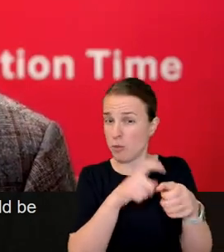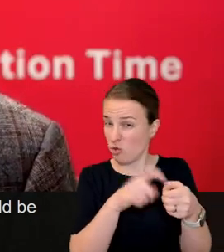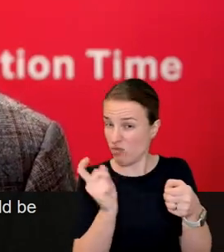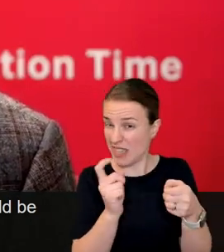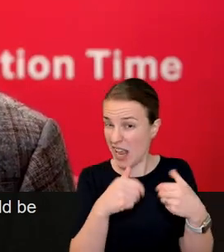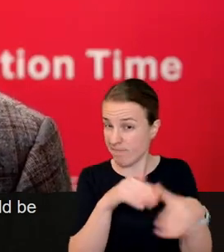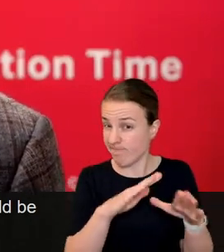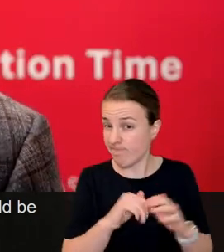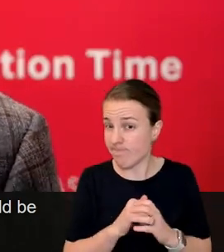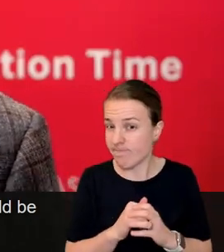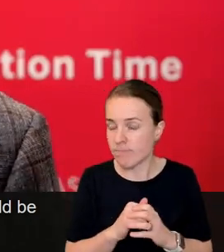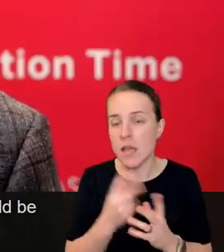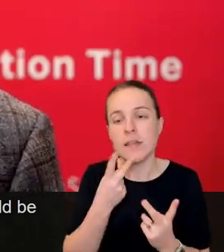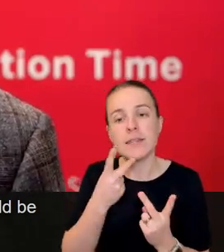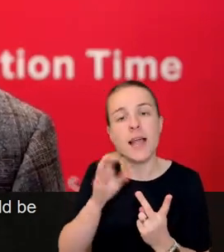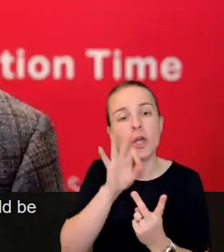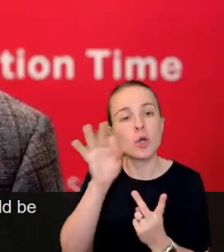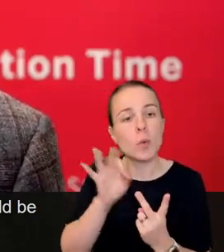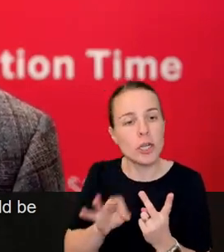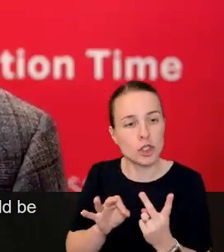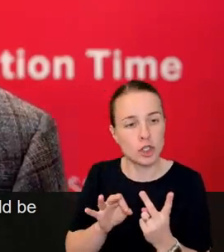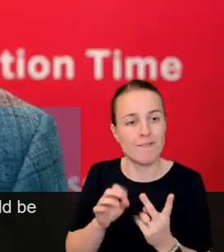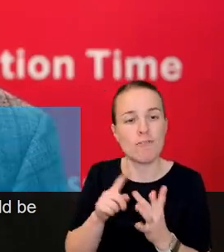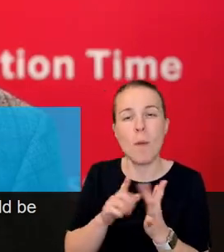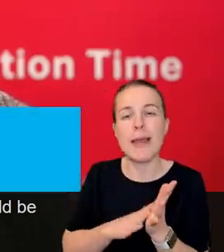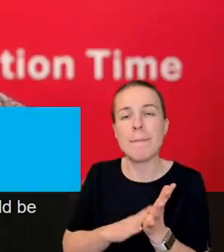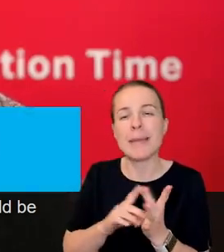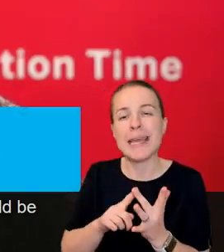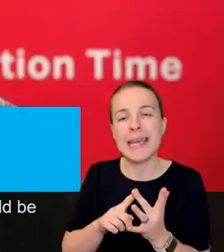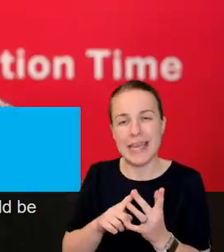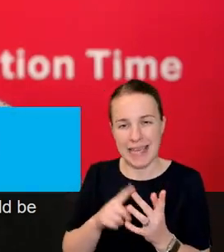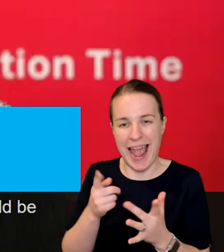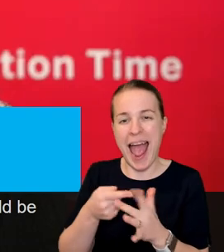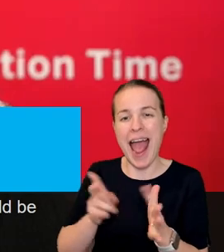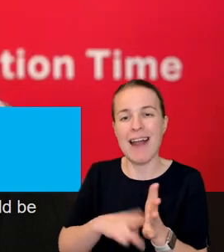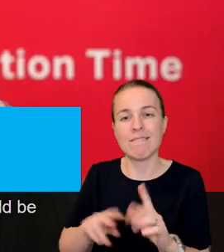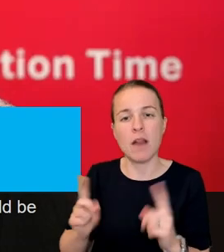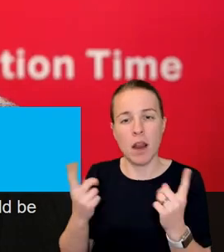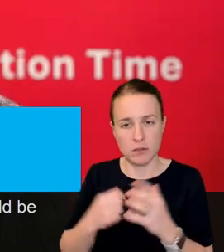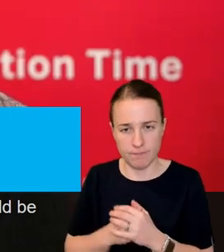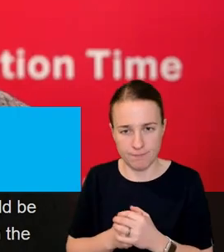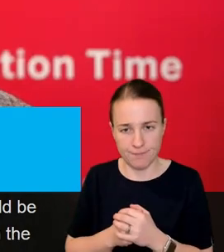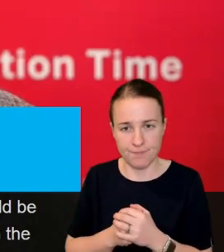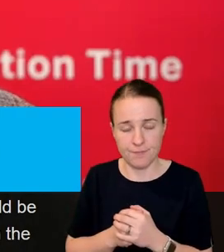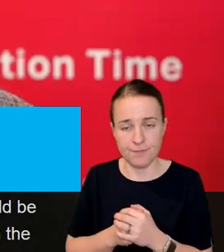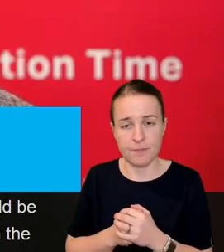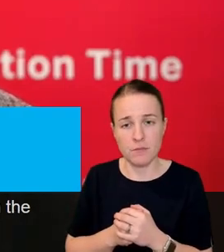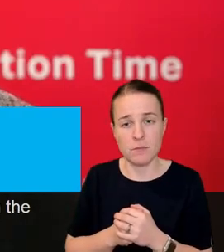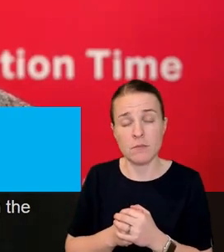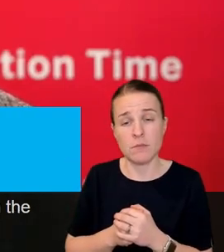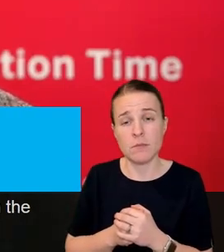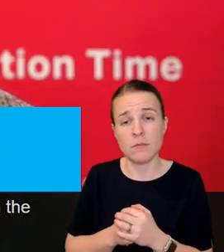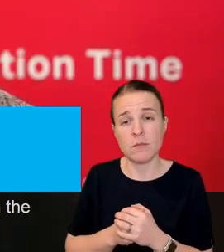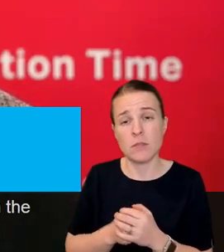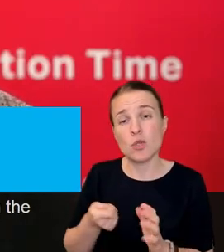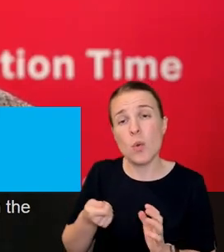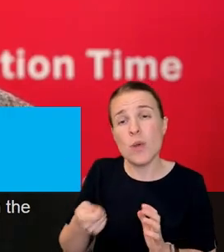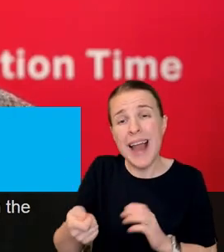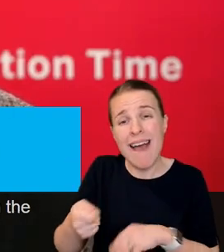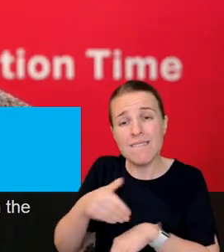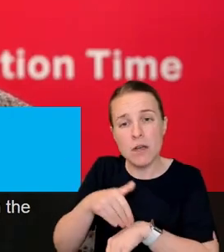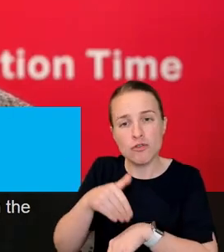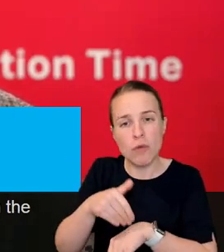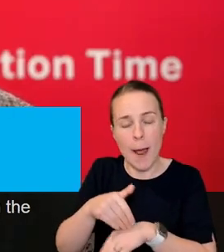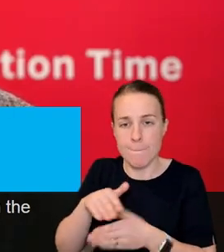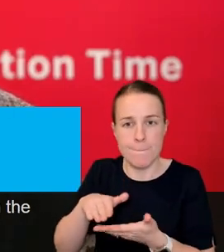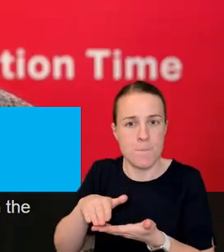in Enfield. With the rise in knife crime in our cities, what help can